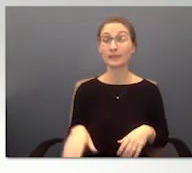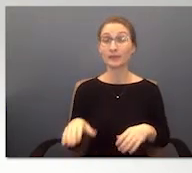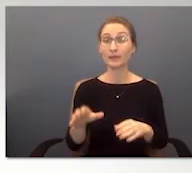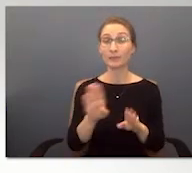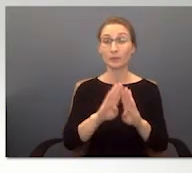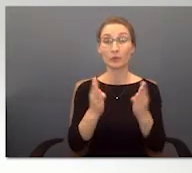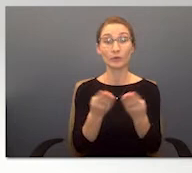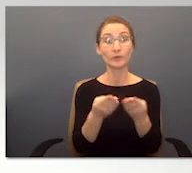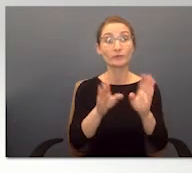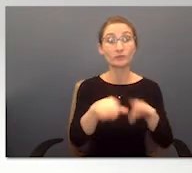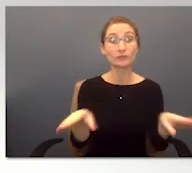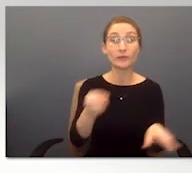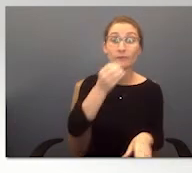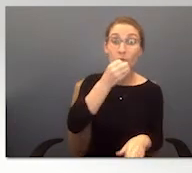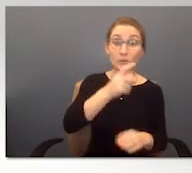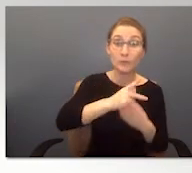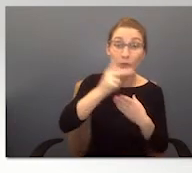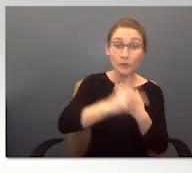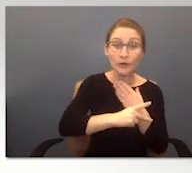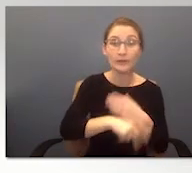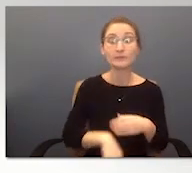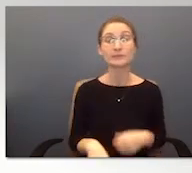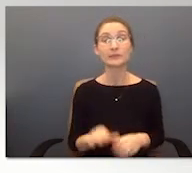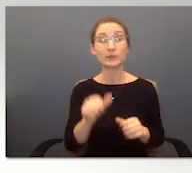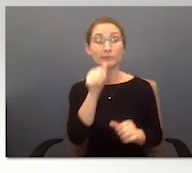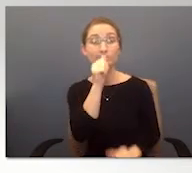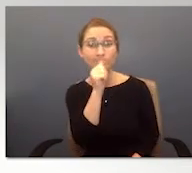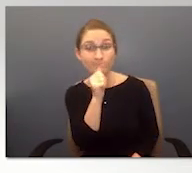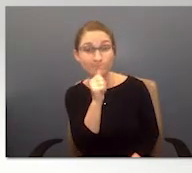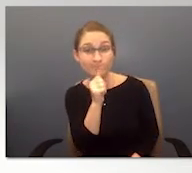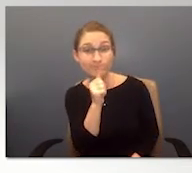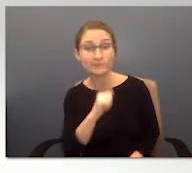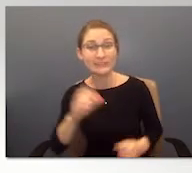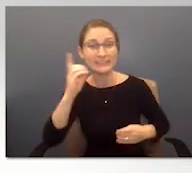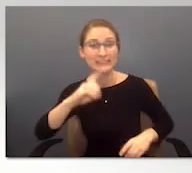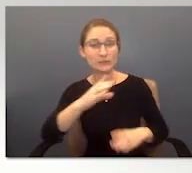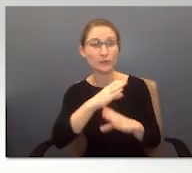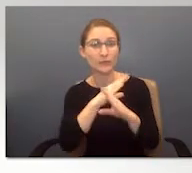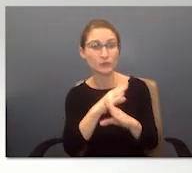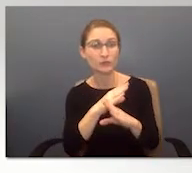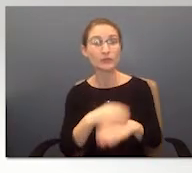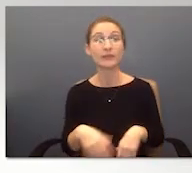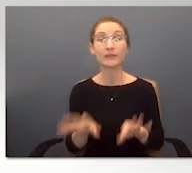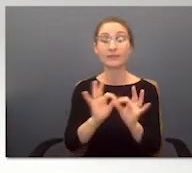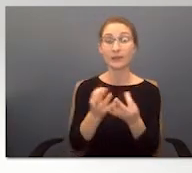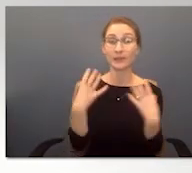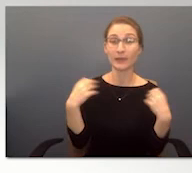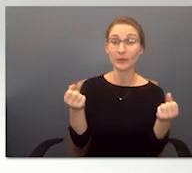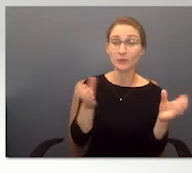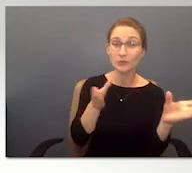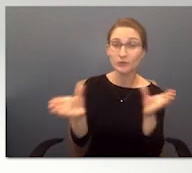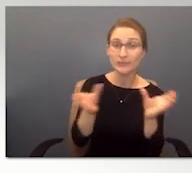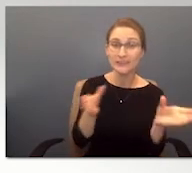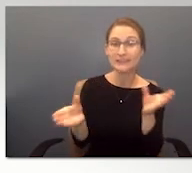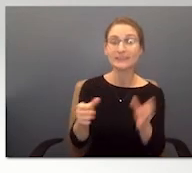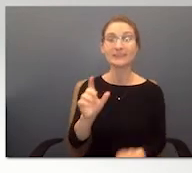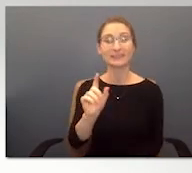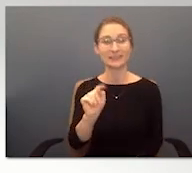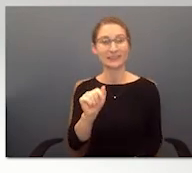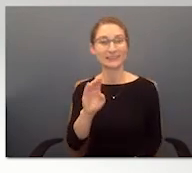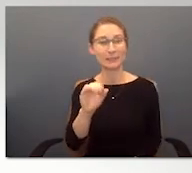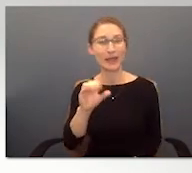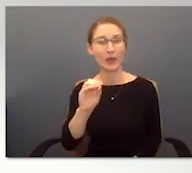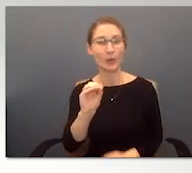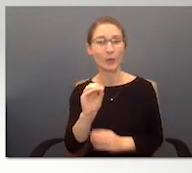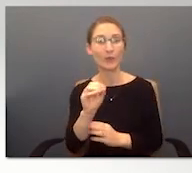Food Programs, the Bureau of Chronic Disease Prevention, Bureau of Family Health Services. This is where Tobacco Free Florida